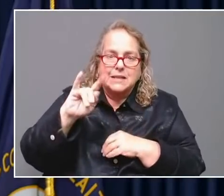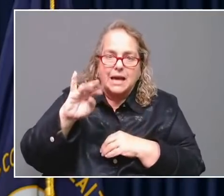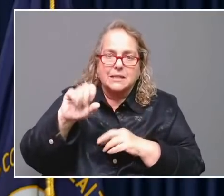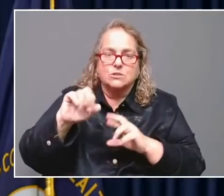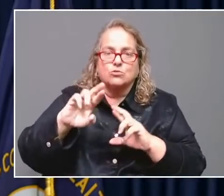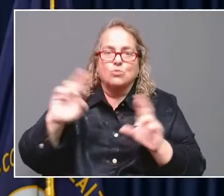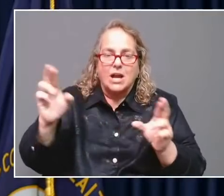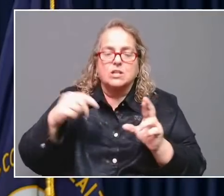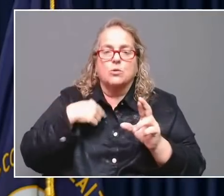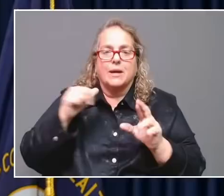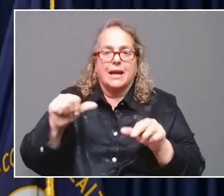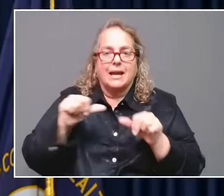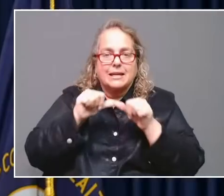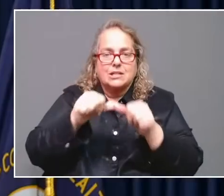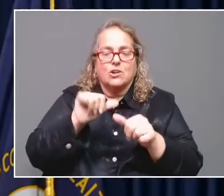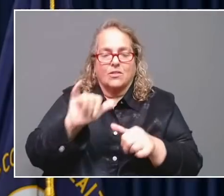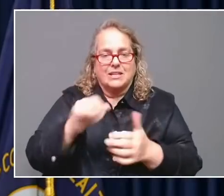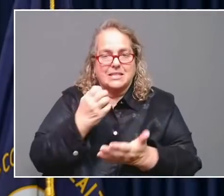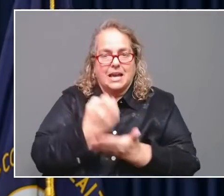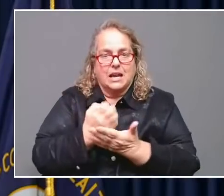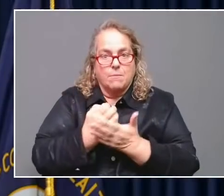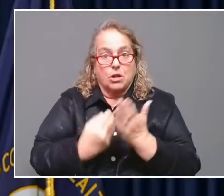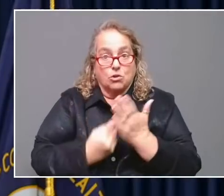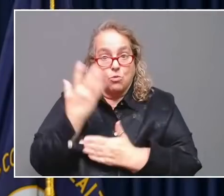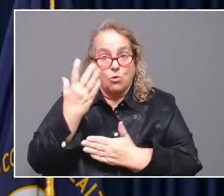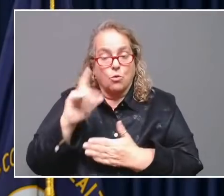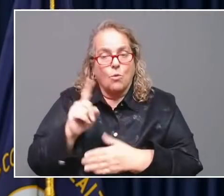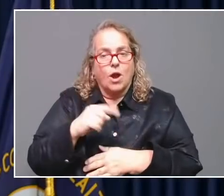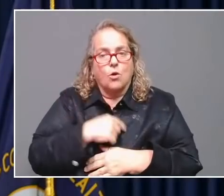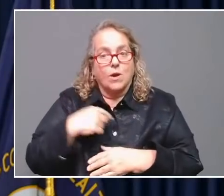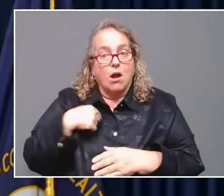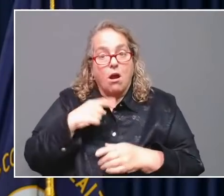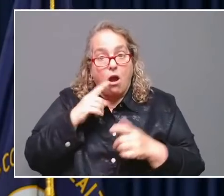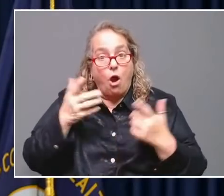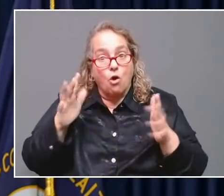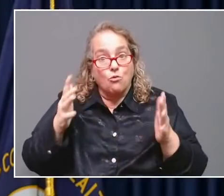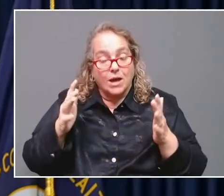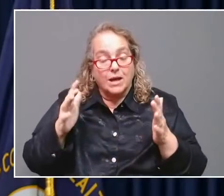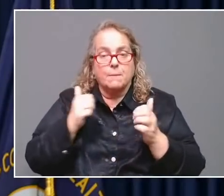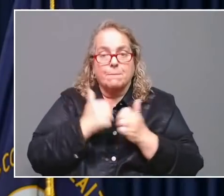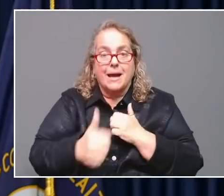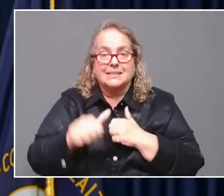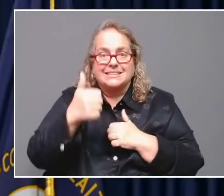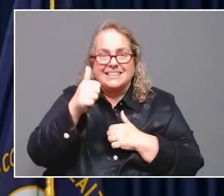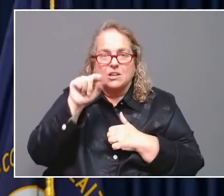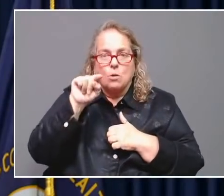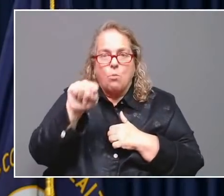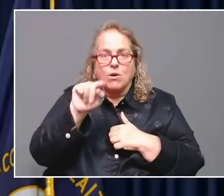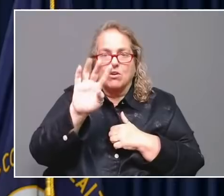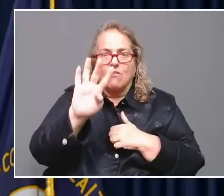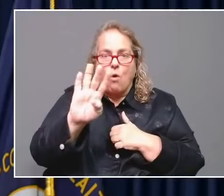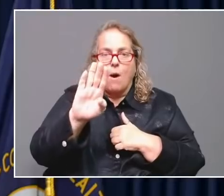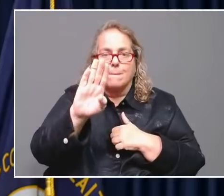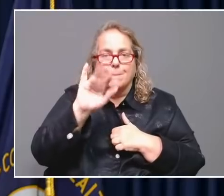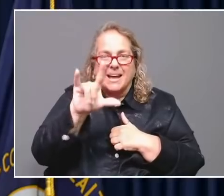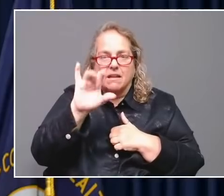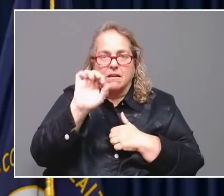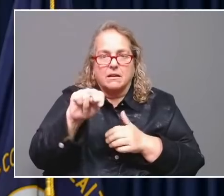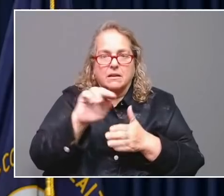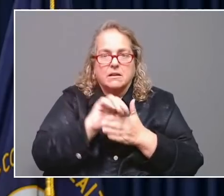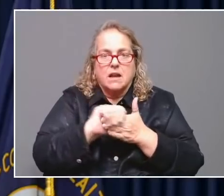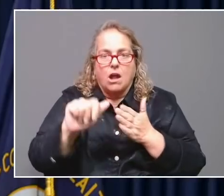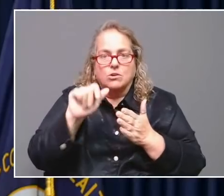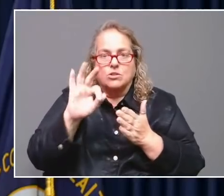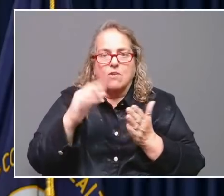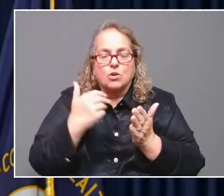incredible economic role where we are already past $10.4 billion of new investment, which is a record. And